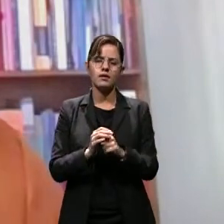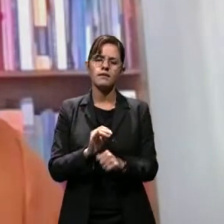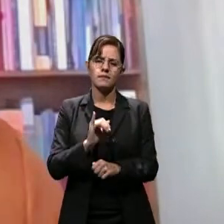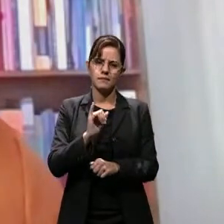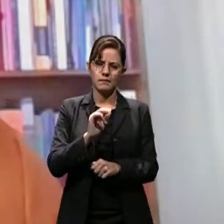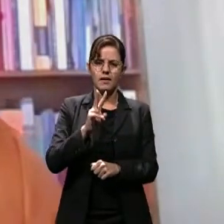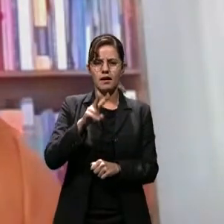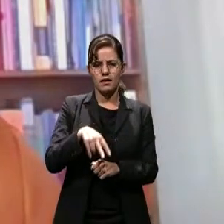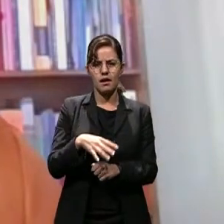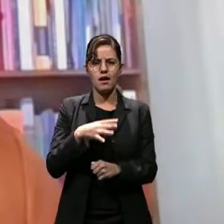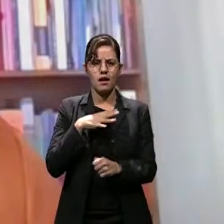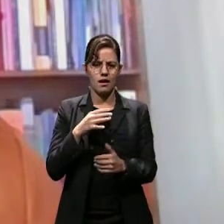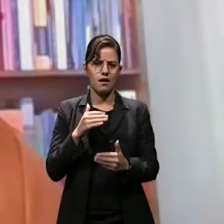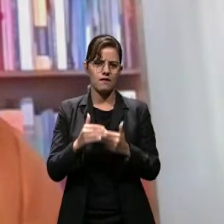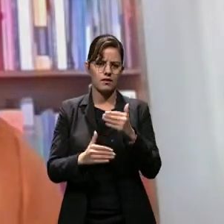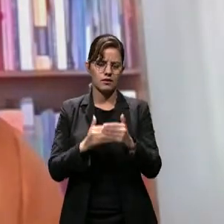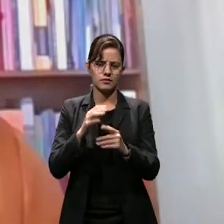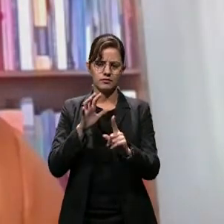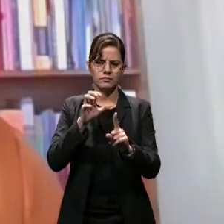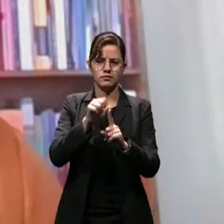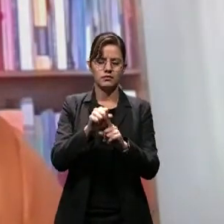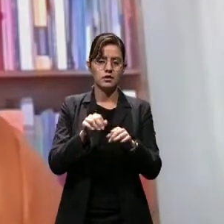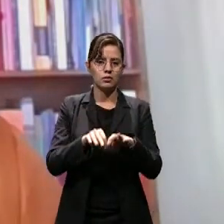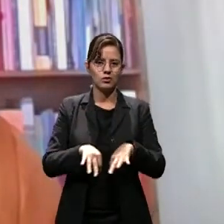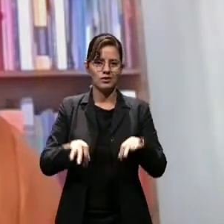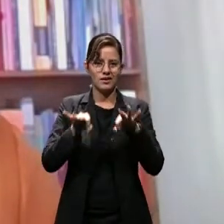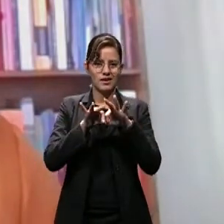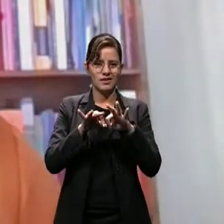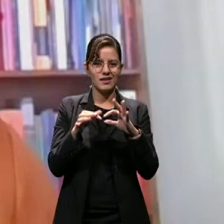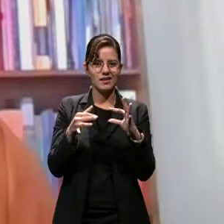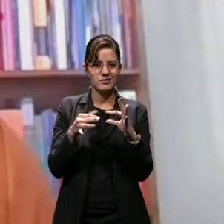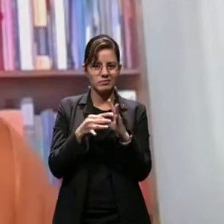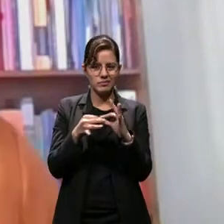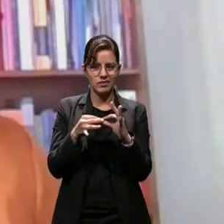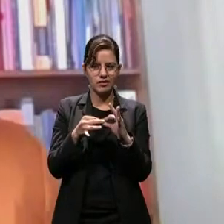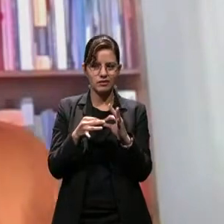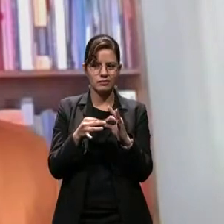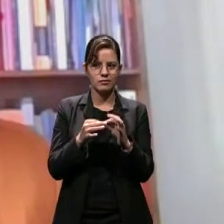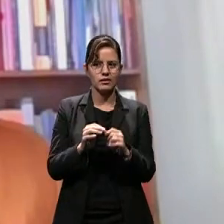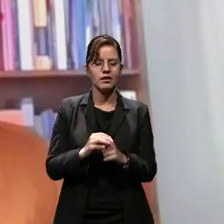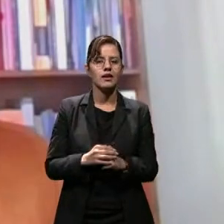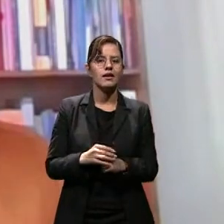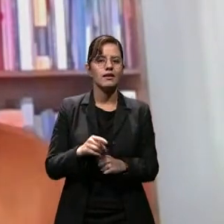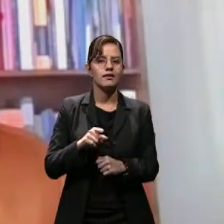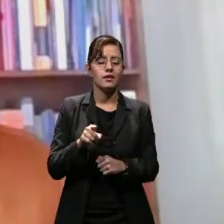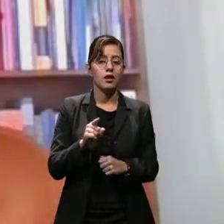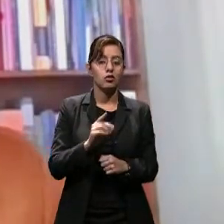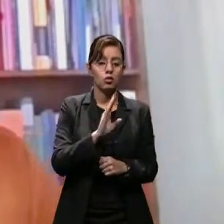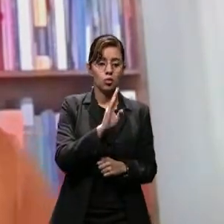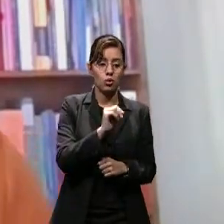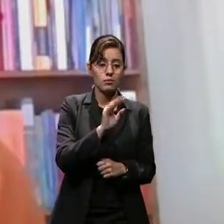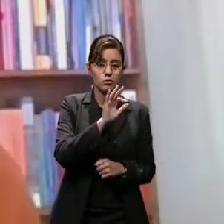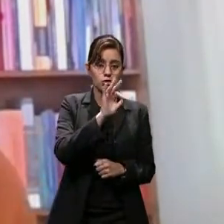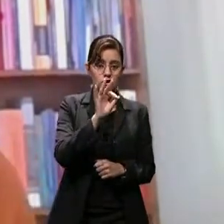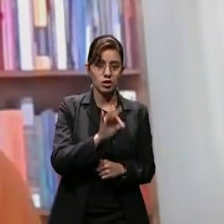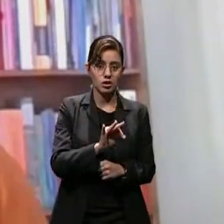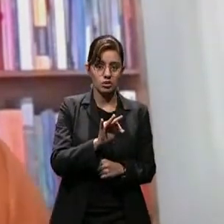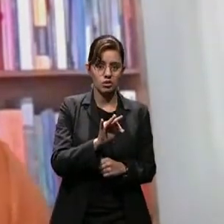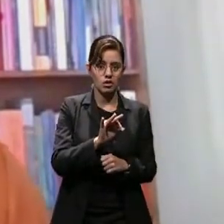Yes, we have had progress, and it's very important. We have gone